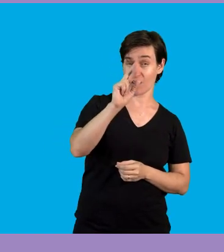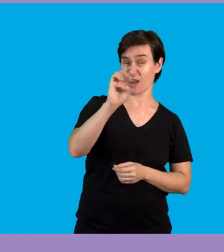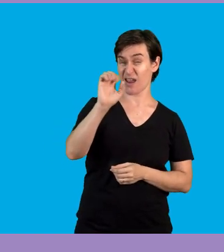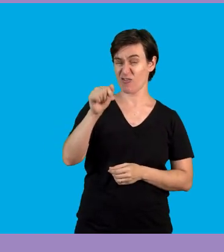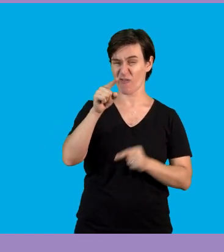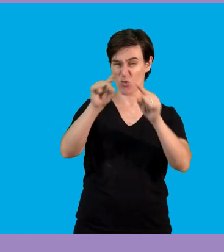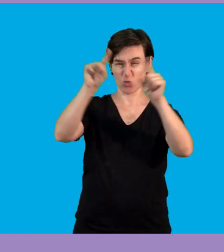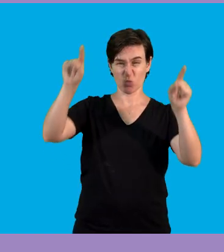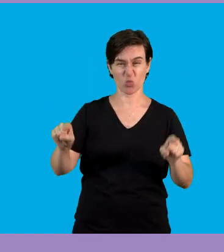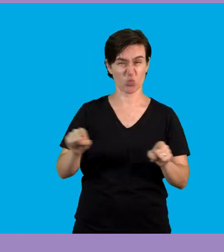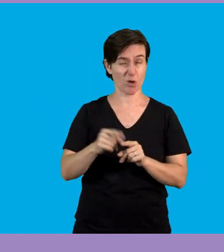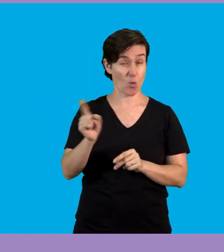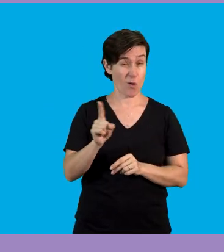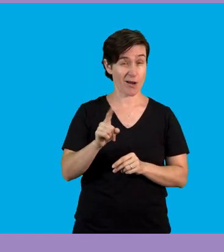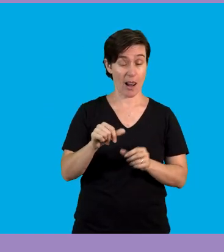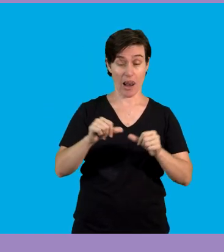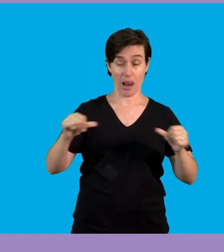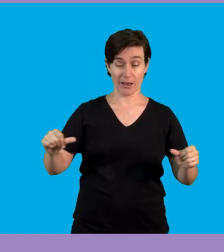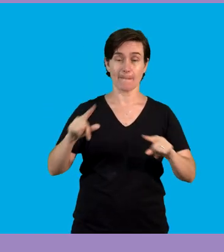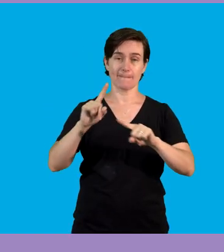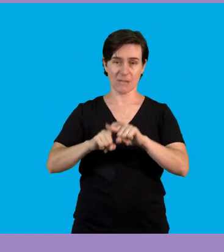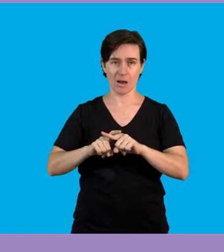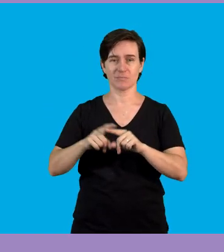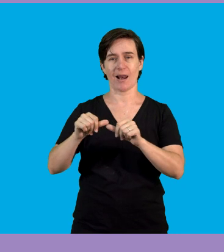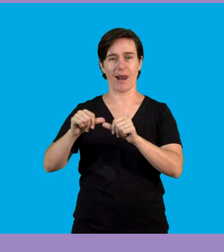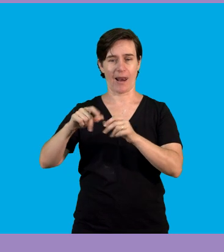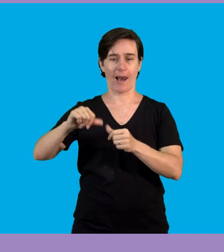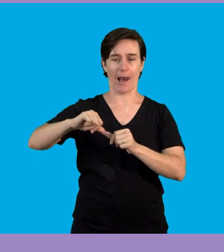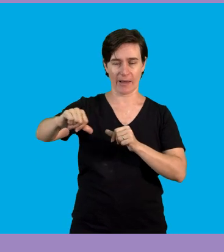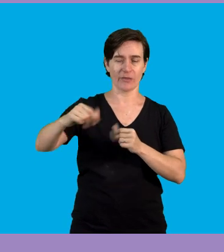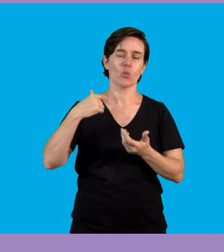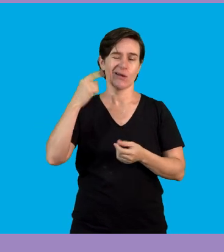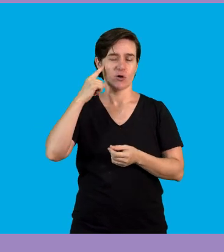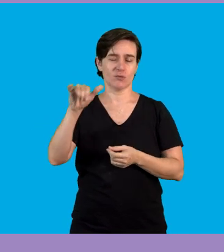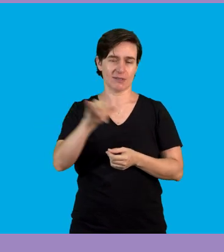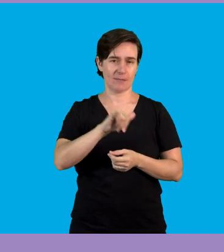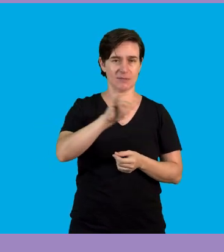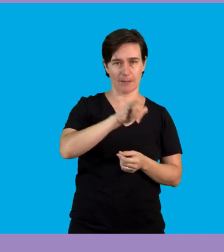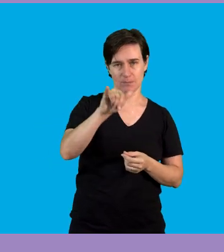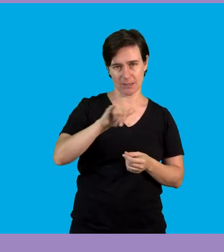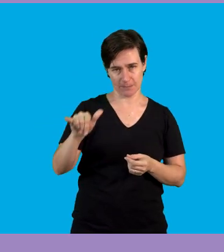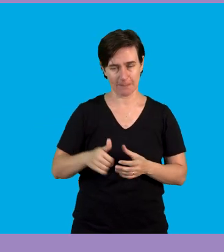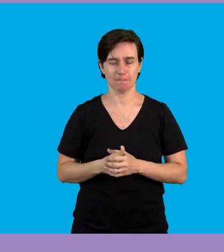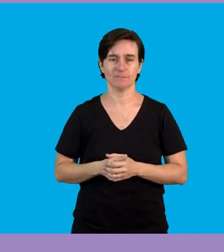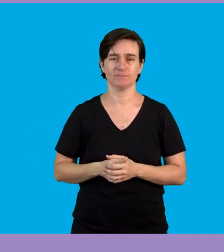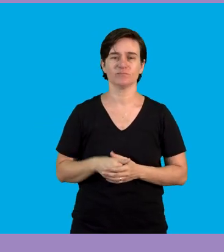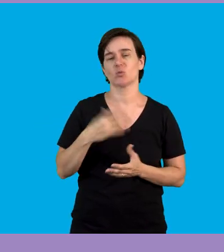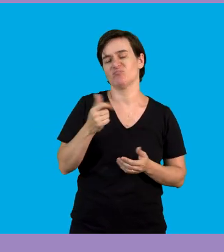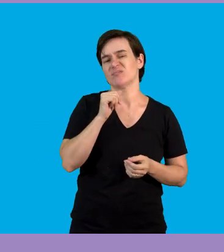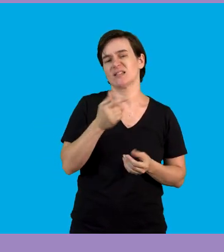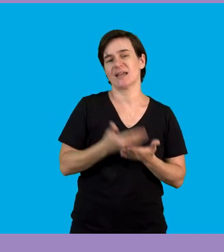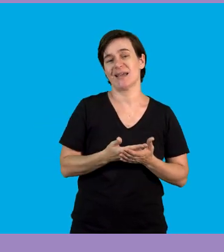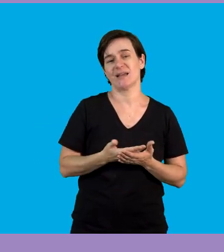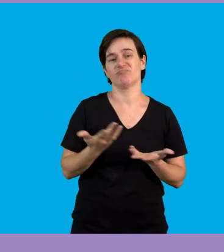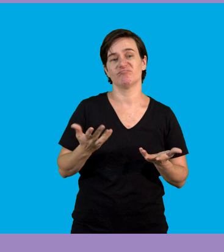square is length multiplied by the length. But of course, because we know that the sides are equal, we can just